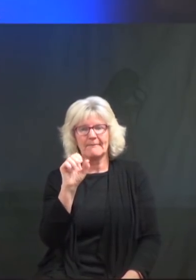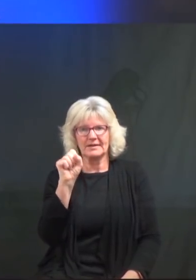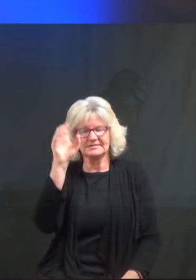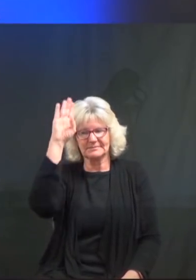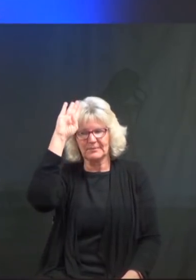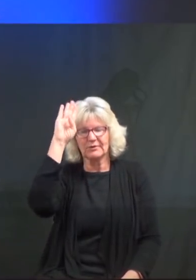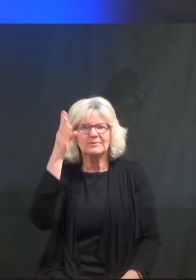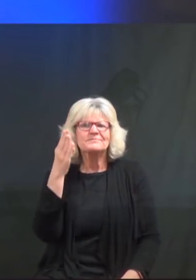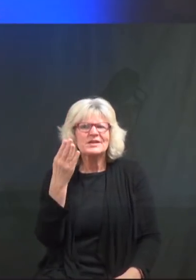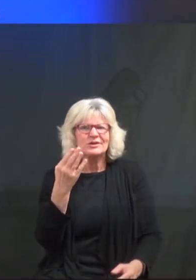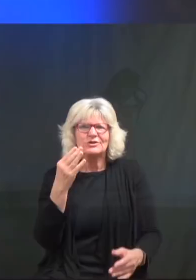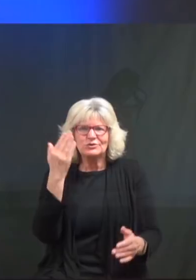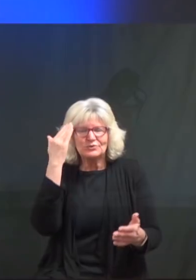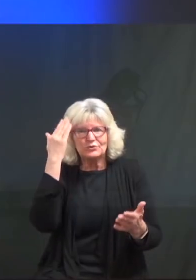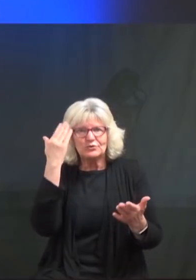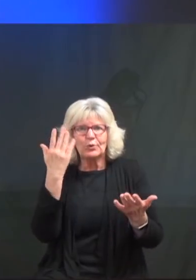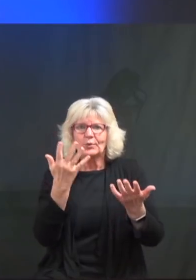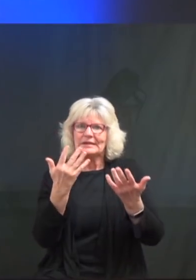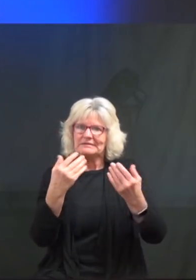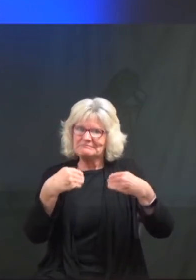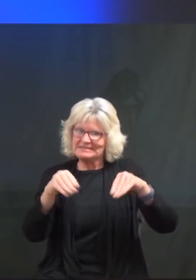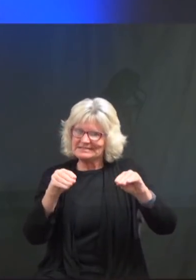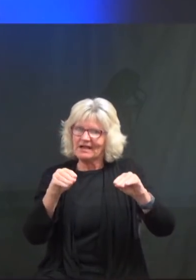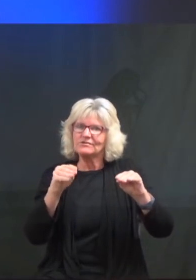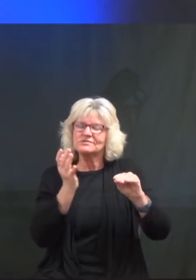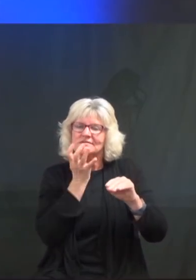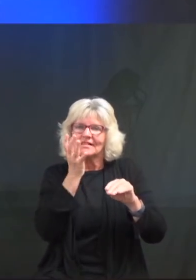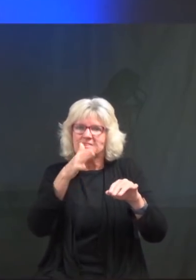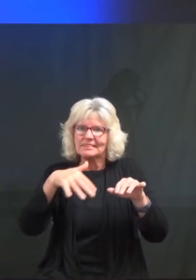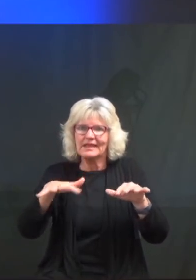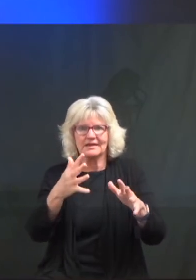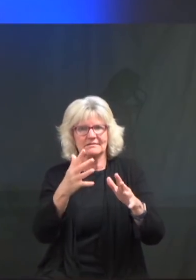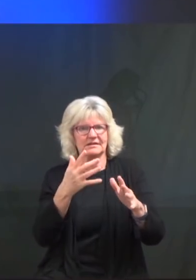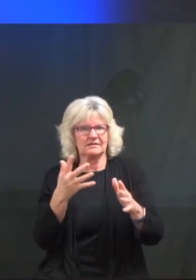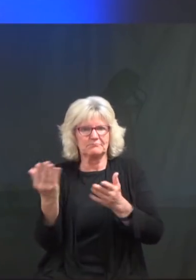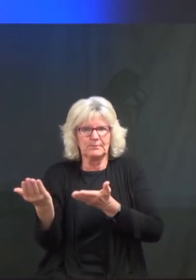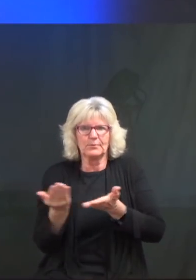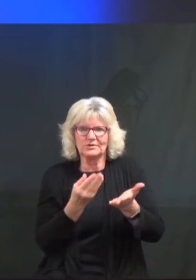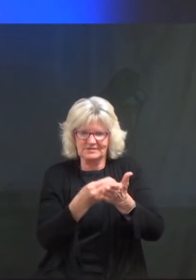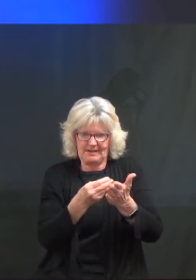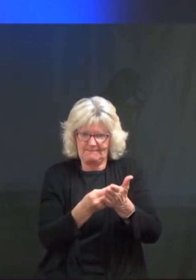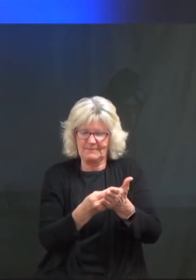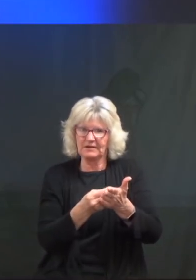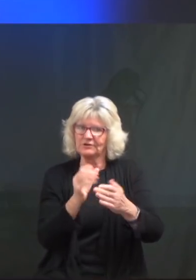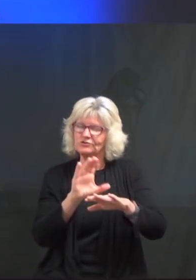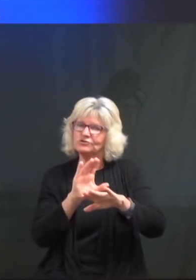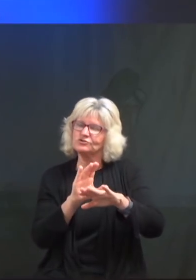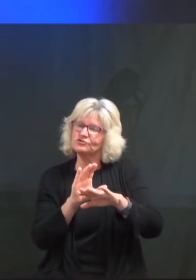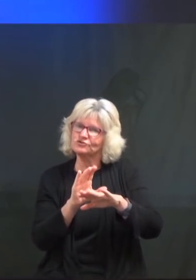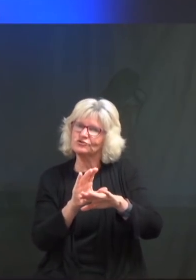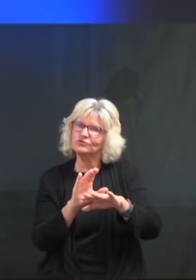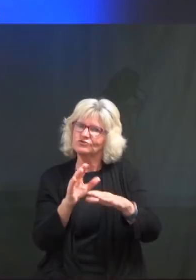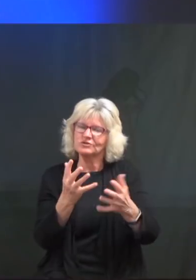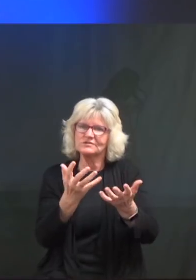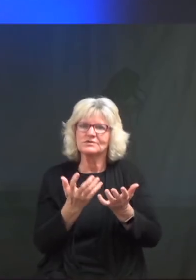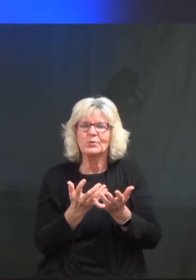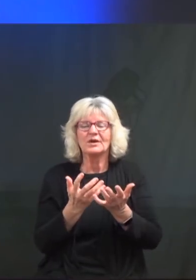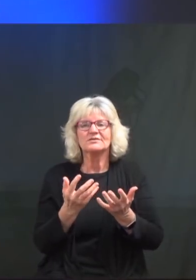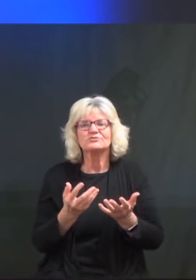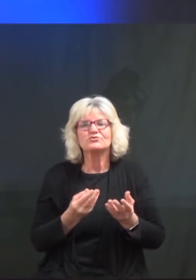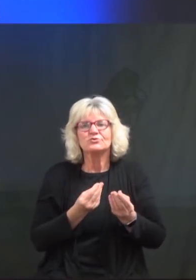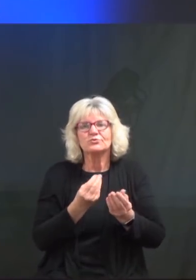the money and says, I want to help other people. I know there's a lot of needs right now, and I have some resources, seem to be a